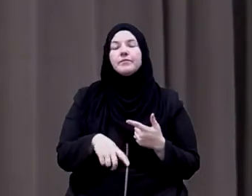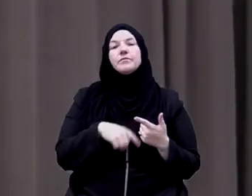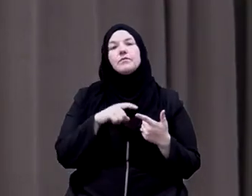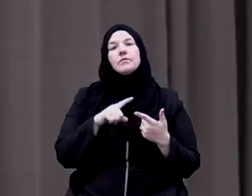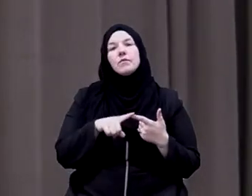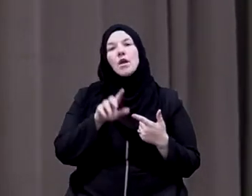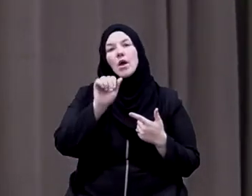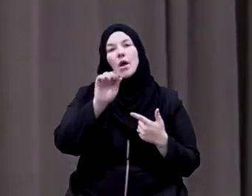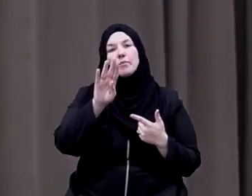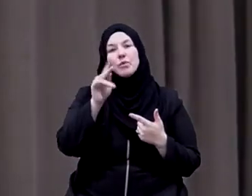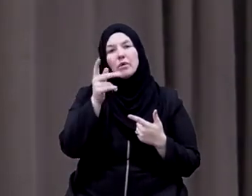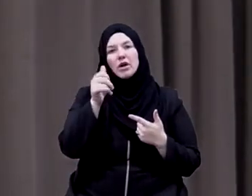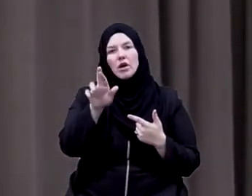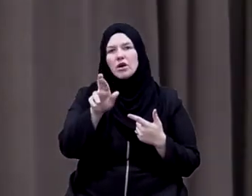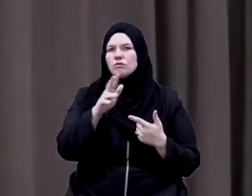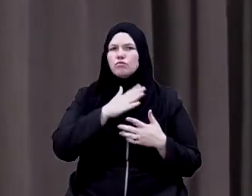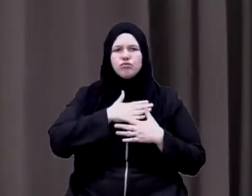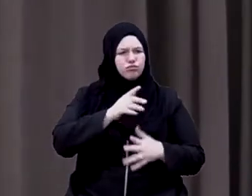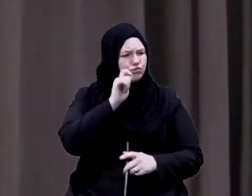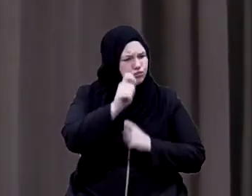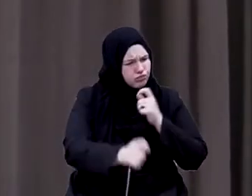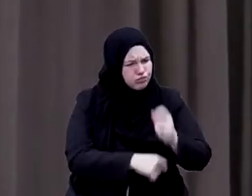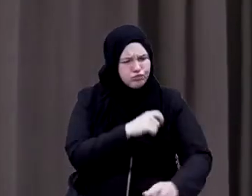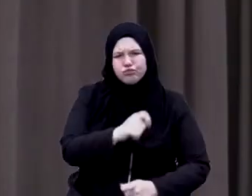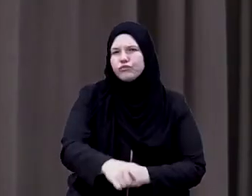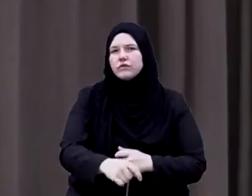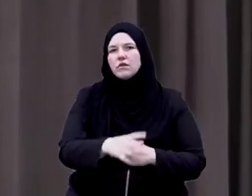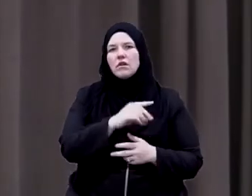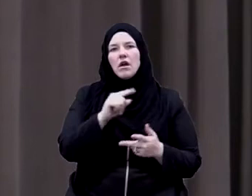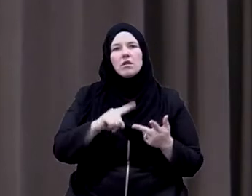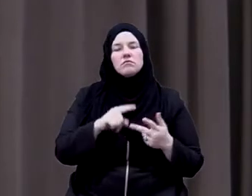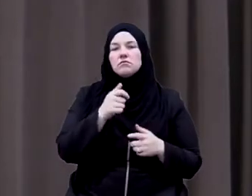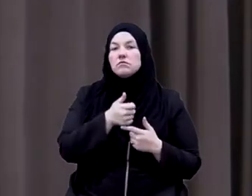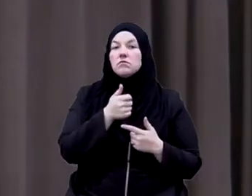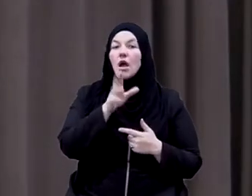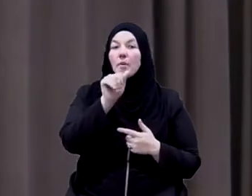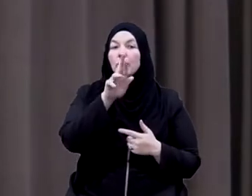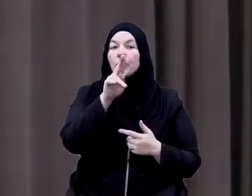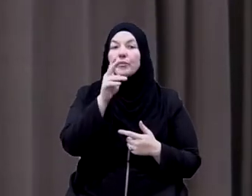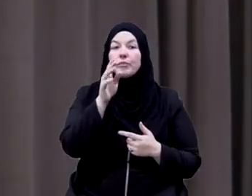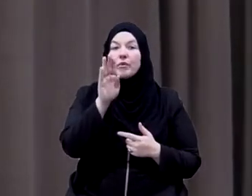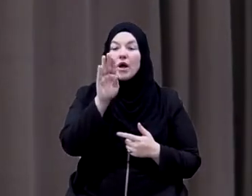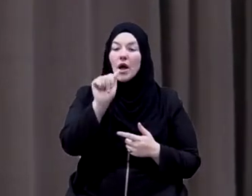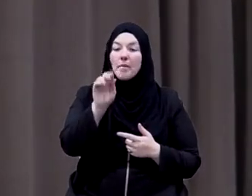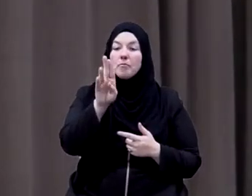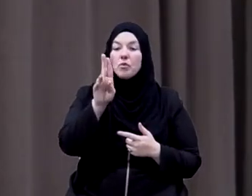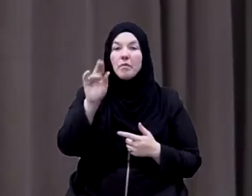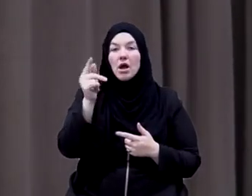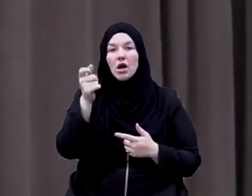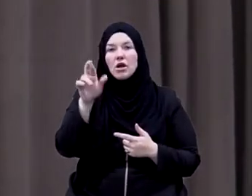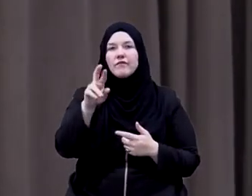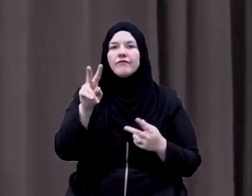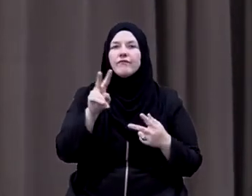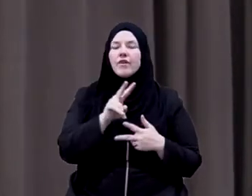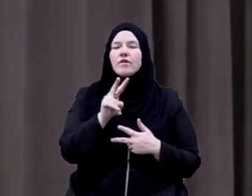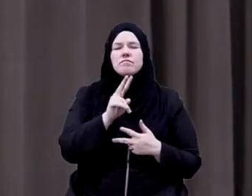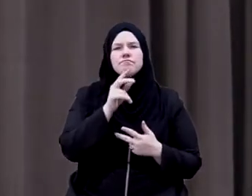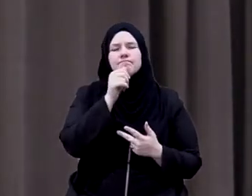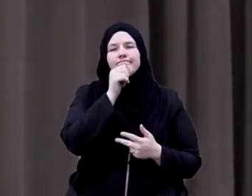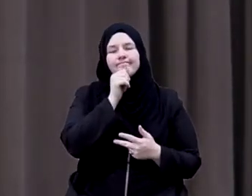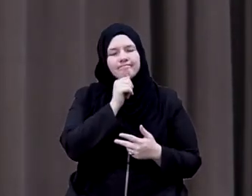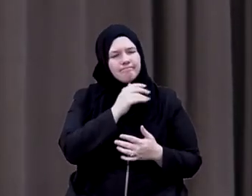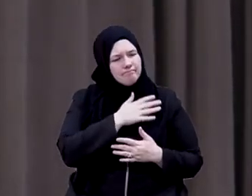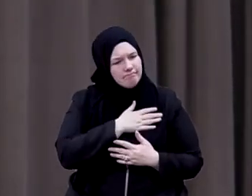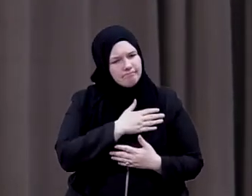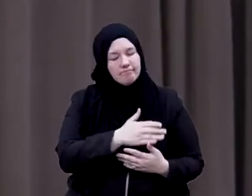generosity and tolerance and flexibility and mercy. Umar ibn al-Khattab